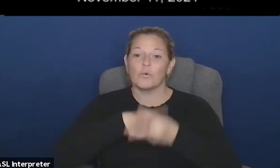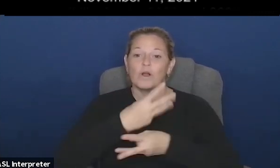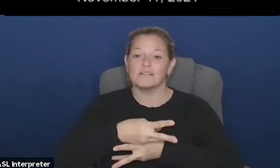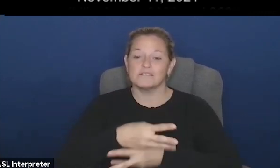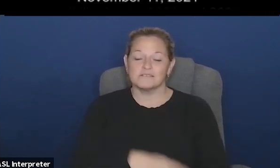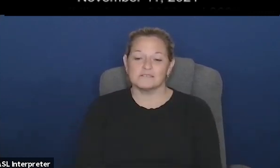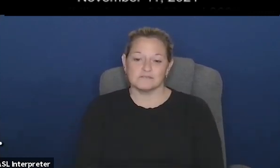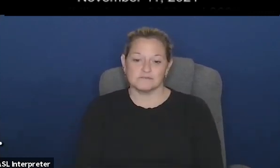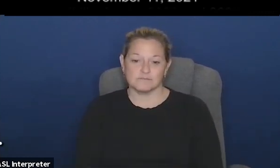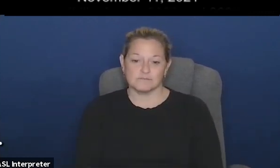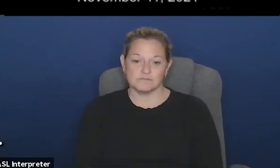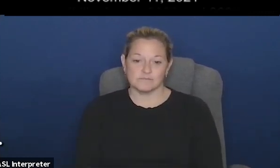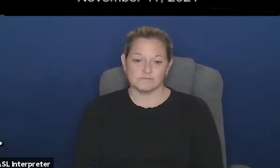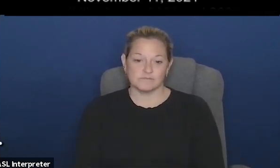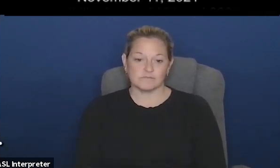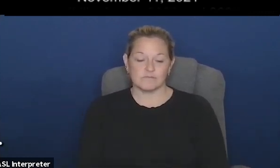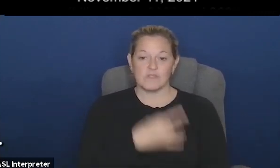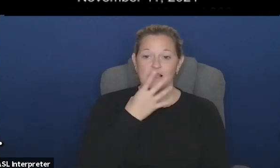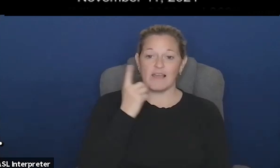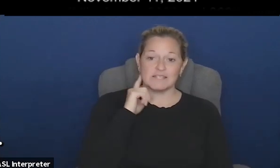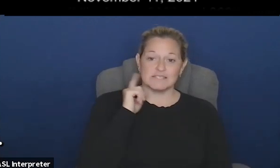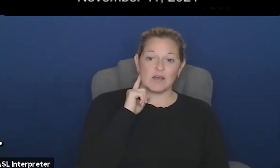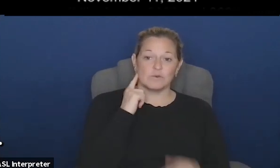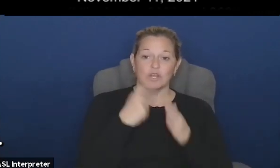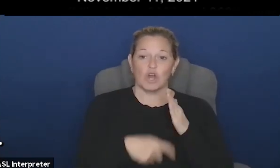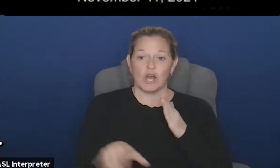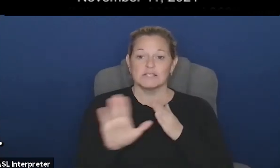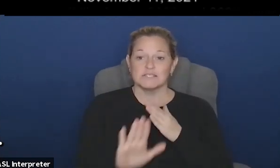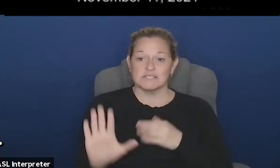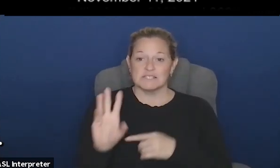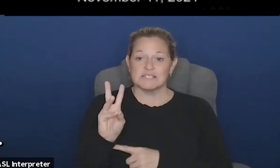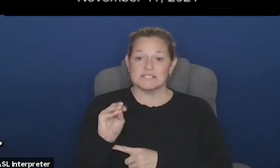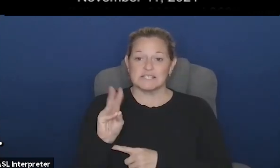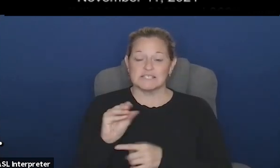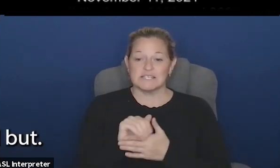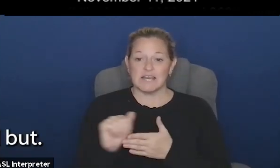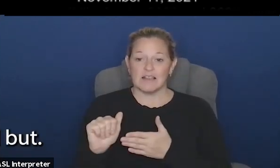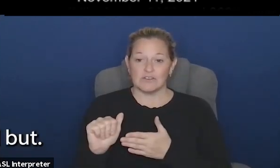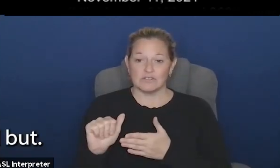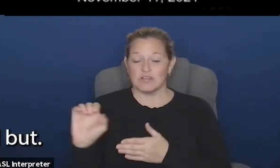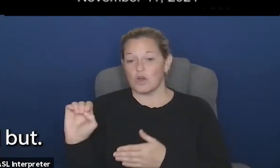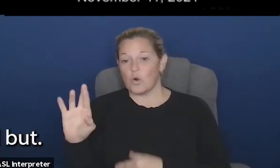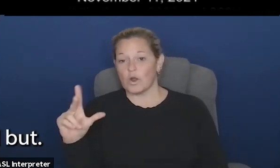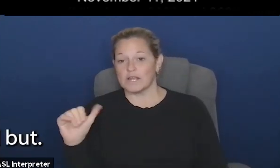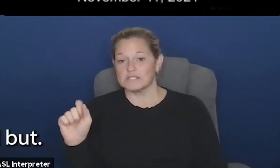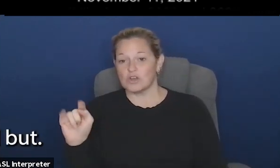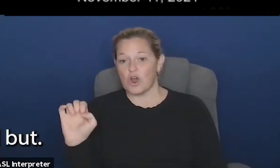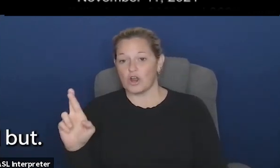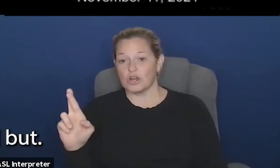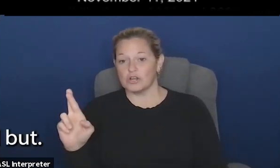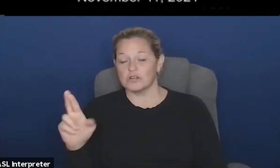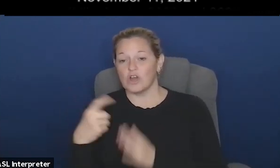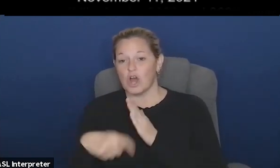Yeah, so the LightSound costs about $60 and Orchestar $75 to $90. Some of this depends on the case,